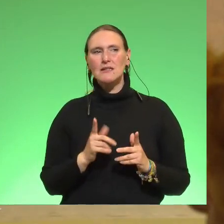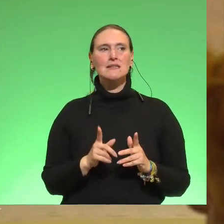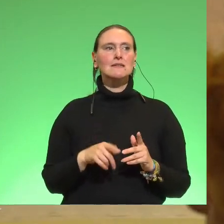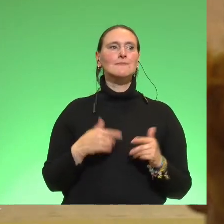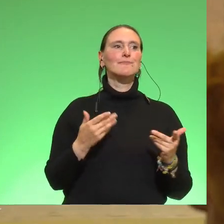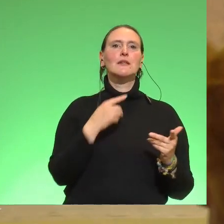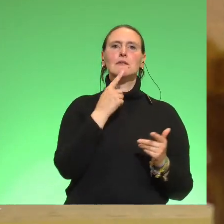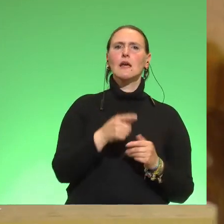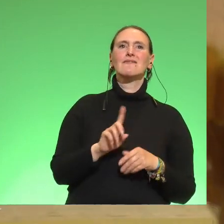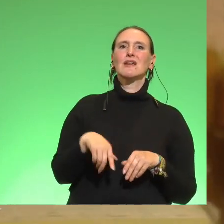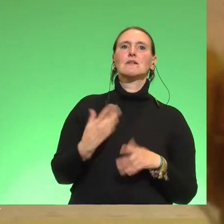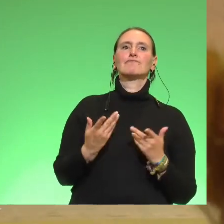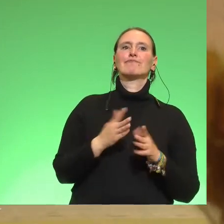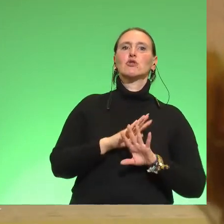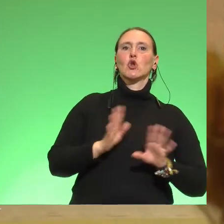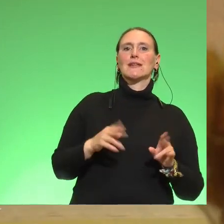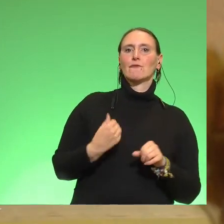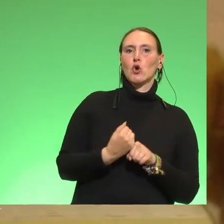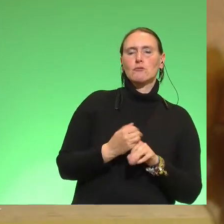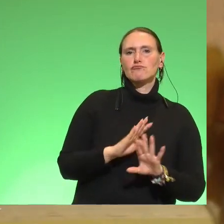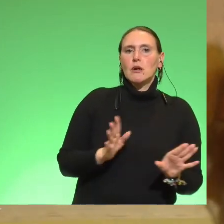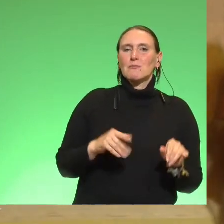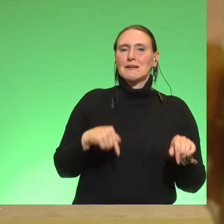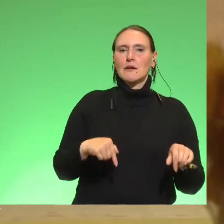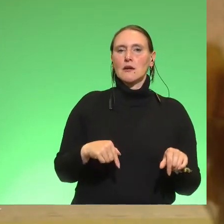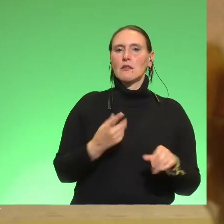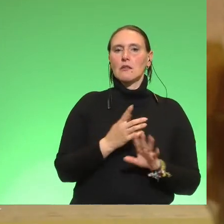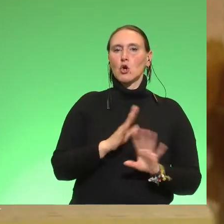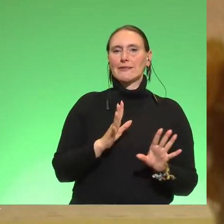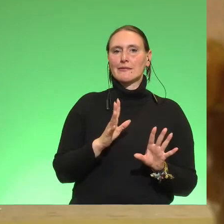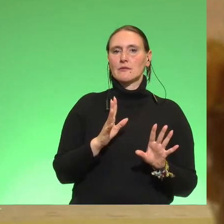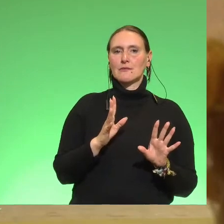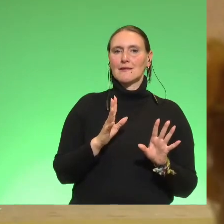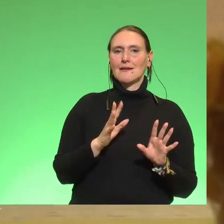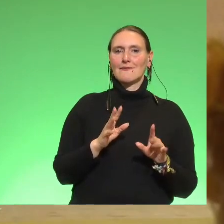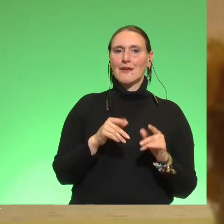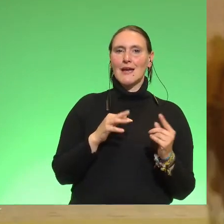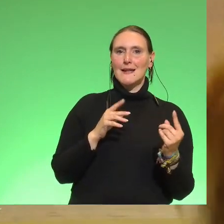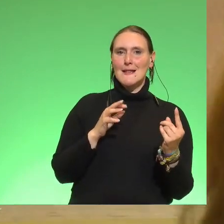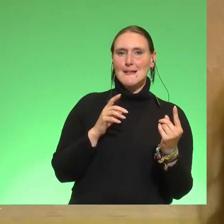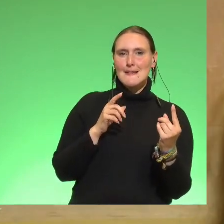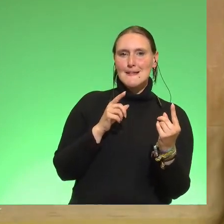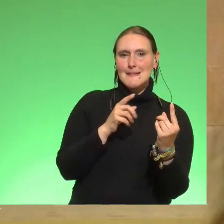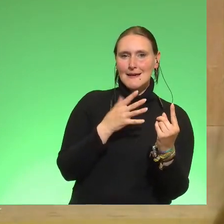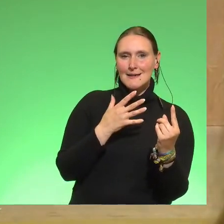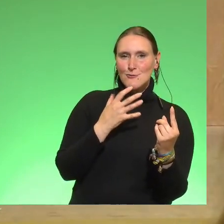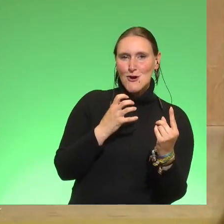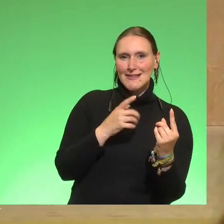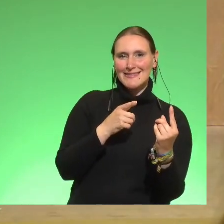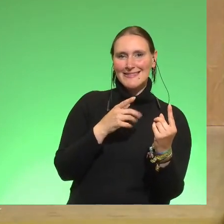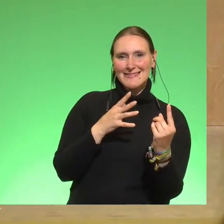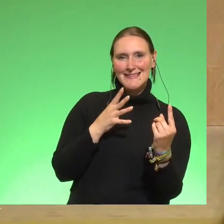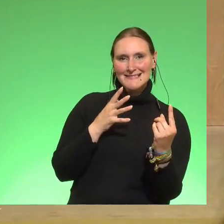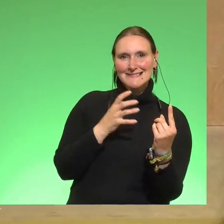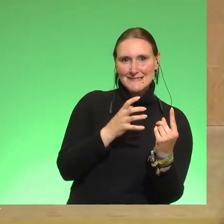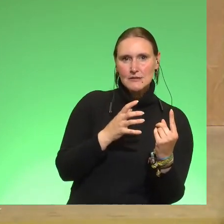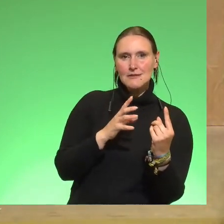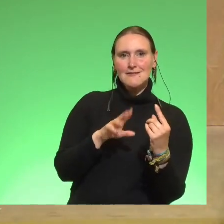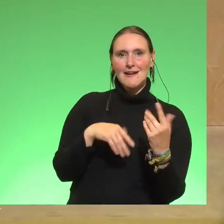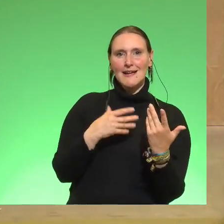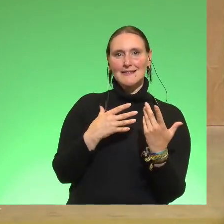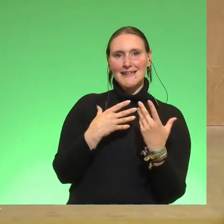it's a kind of it's not been tried in that sense. It's not been tried to accept invitations to let